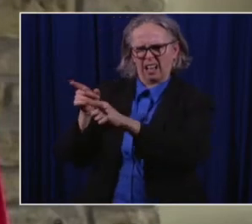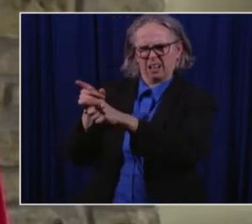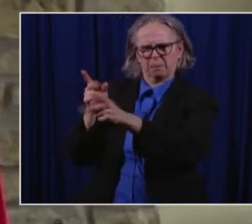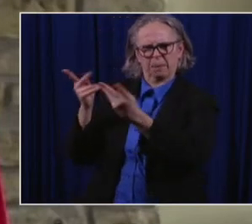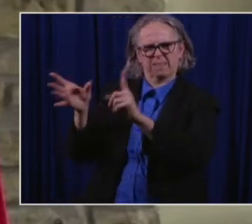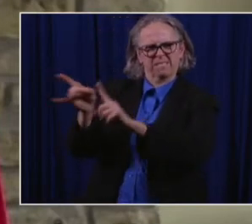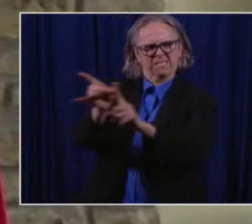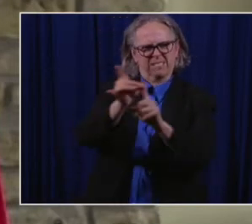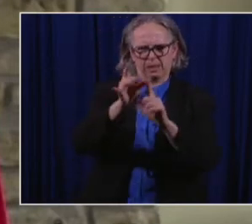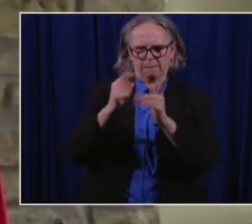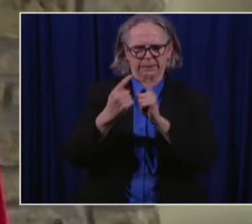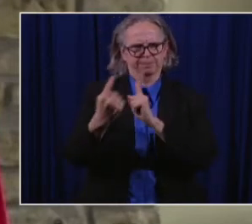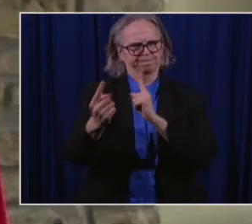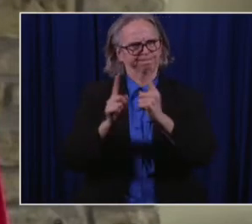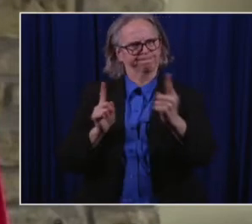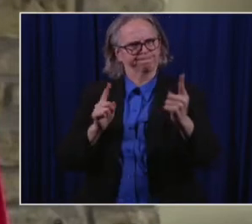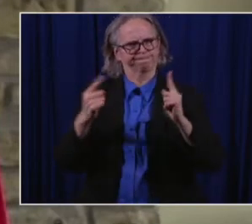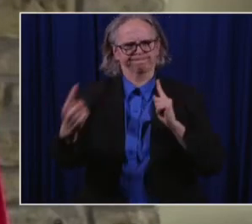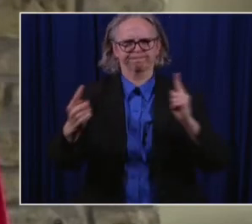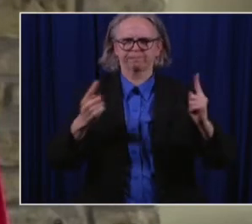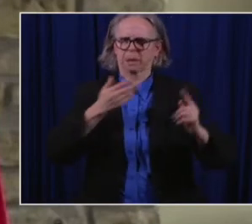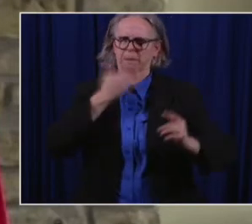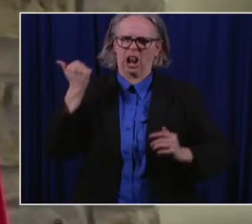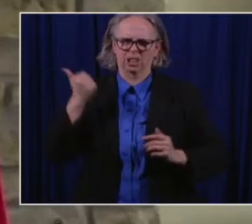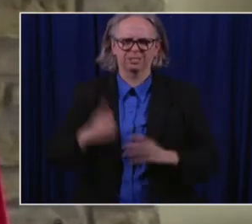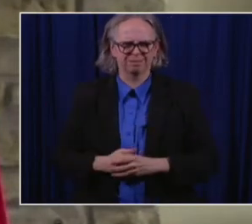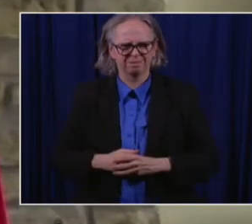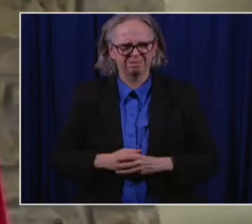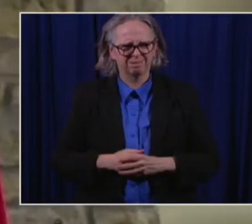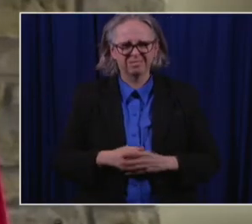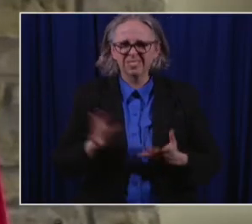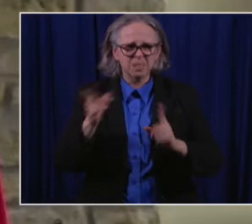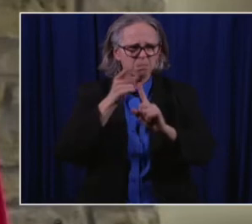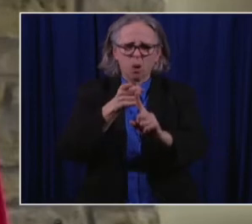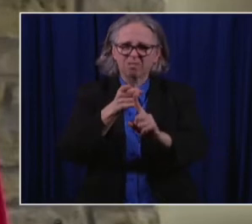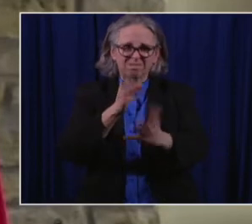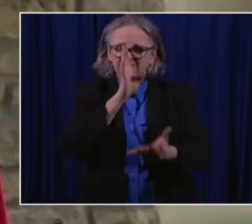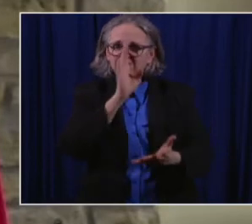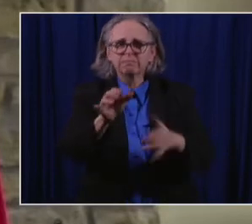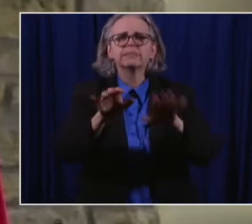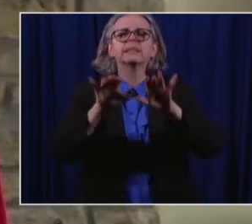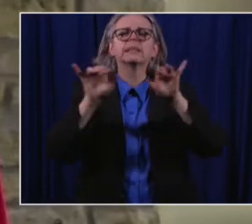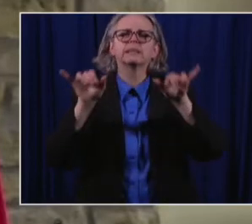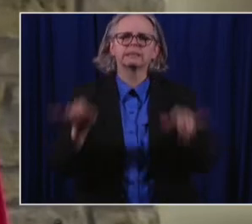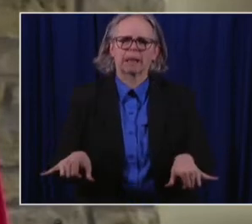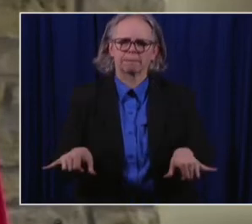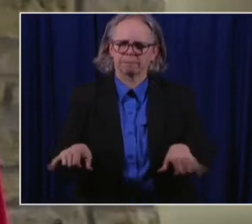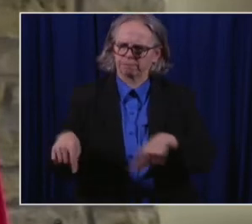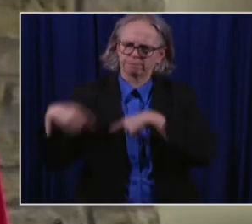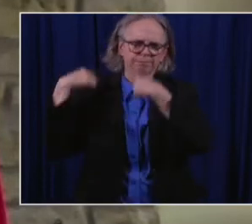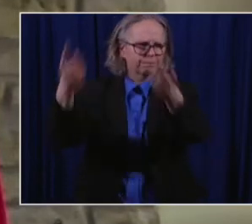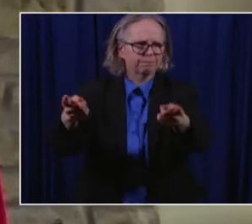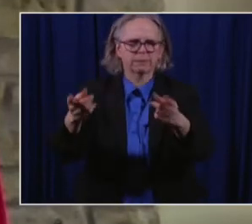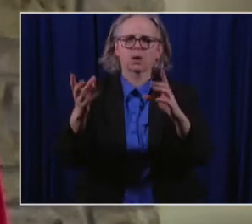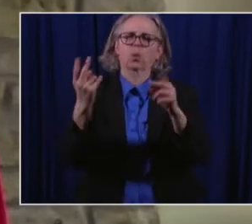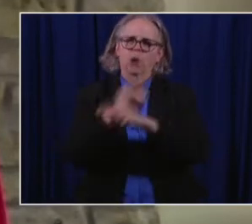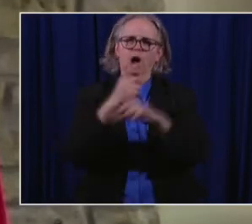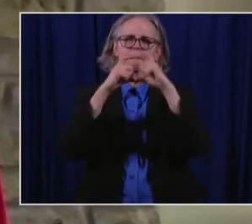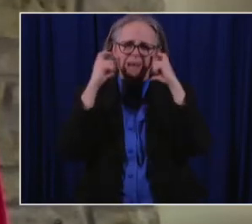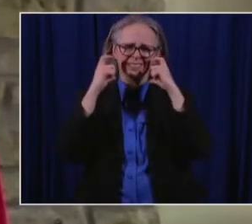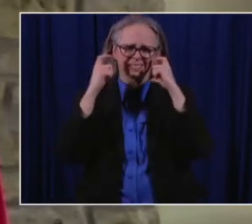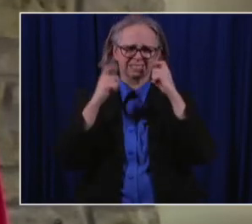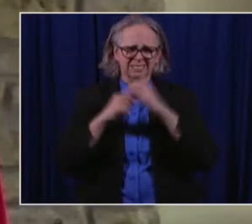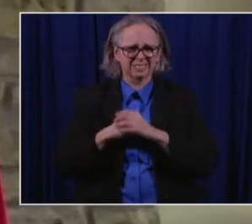with them. So the message is a blunt message. The people of Ohio, from 3 doctors who were